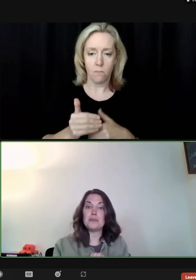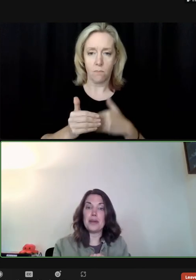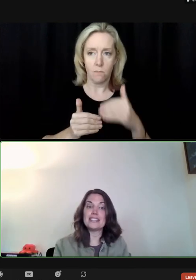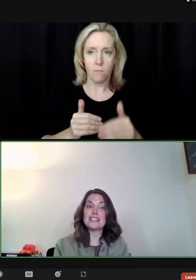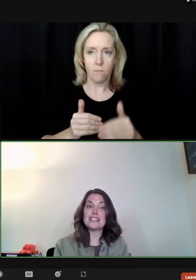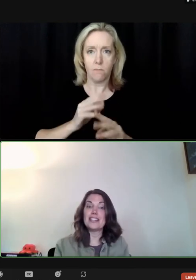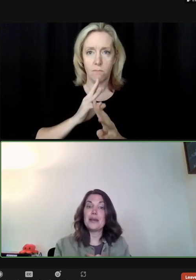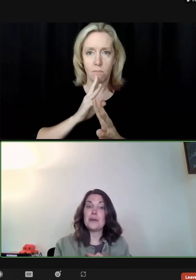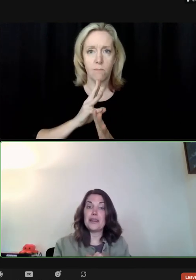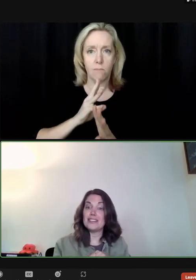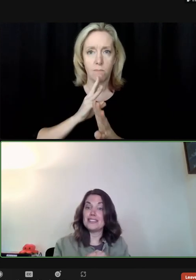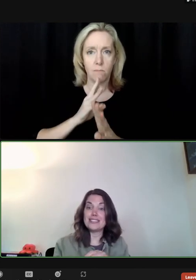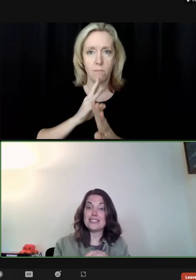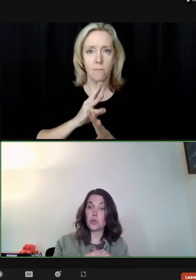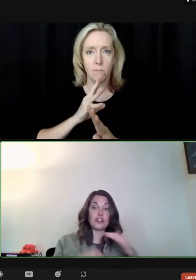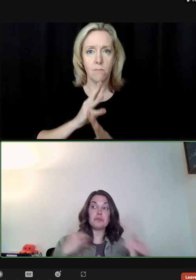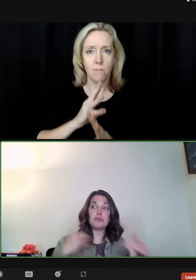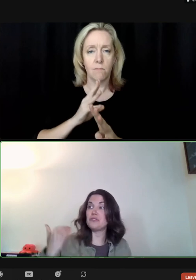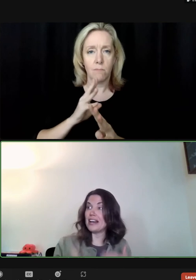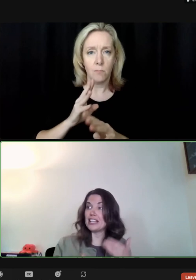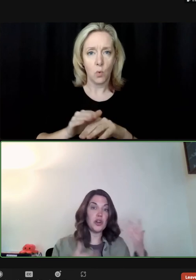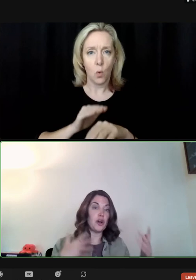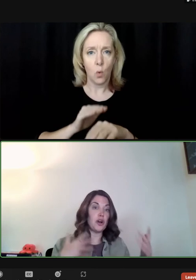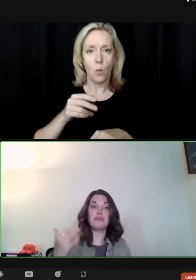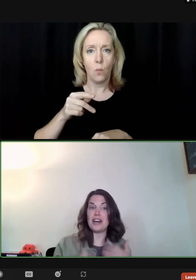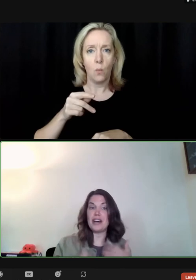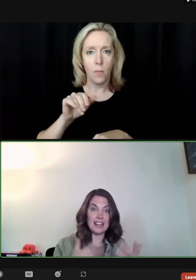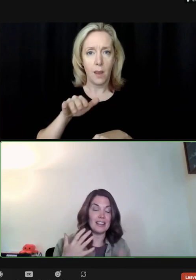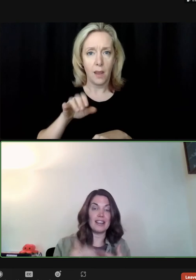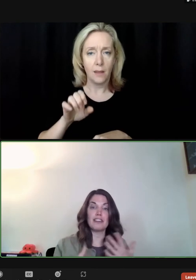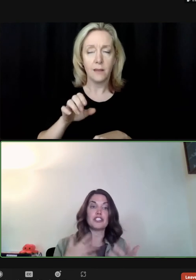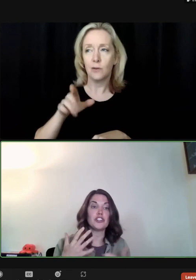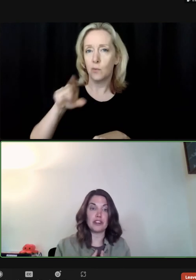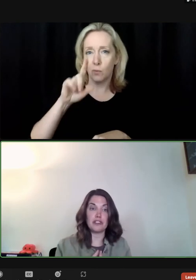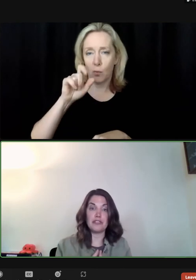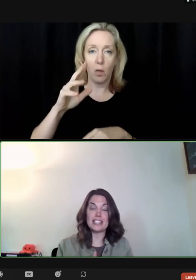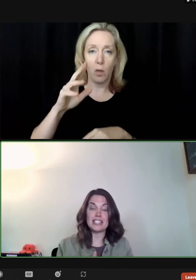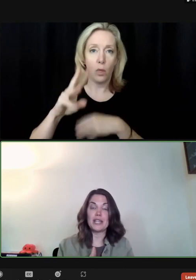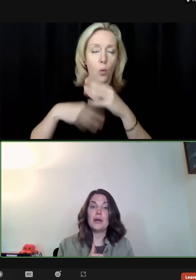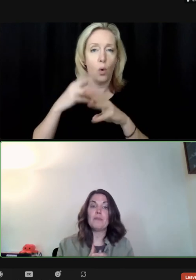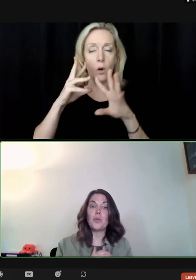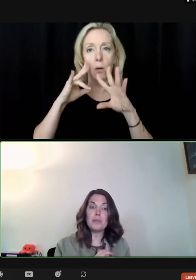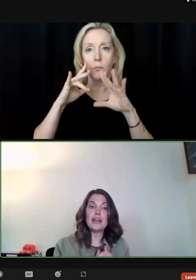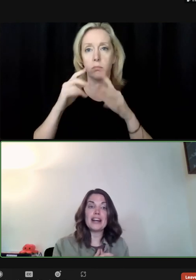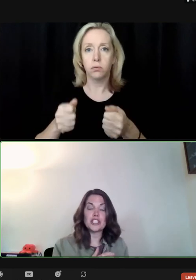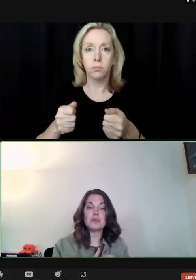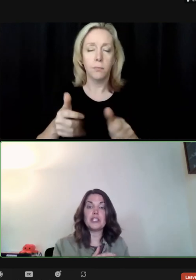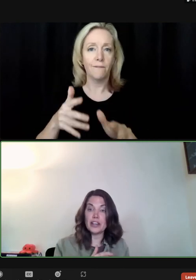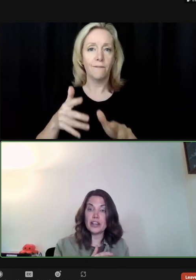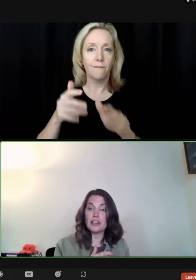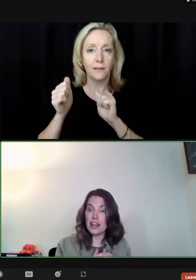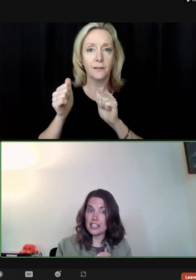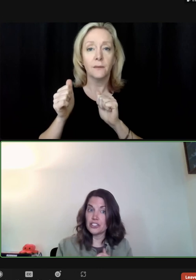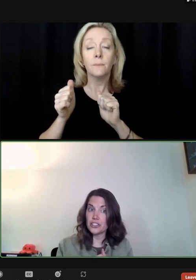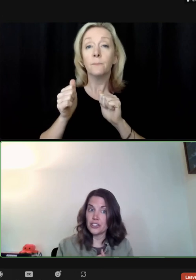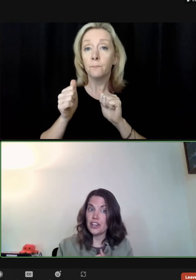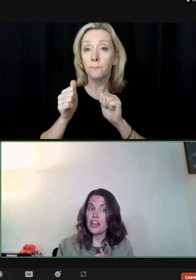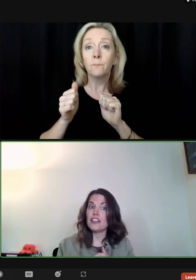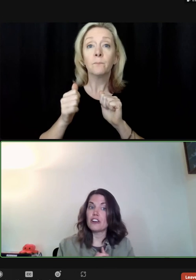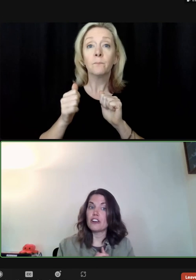at a decent pace, because the world moves fast. We all move fast, and a lot of us talk very fast. But we might actually be